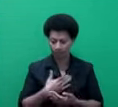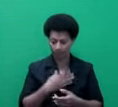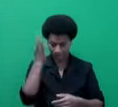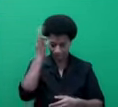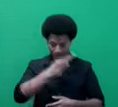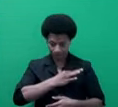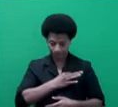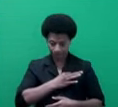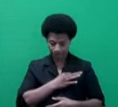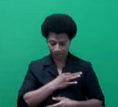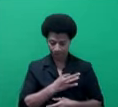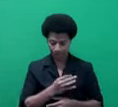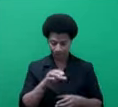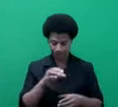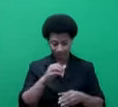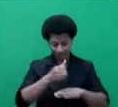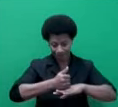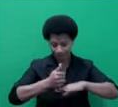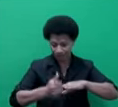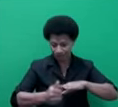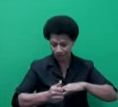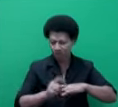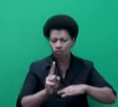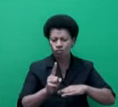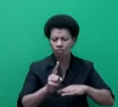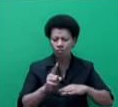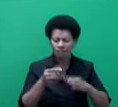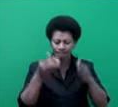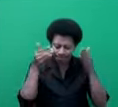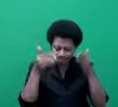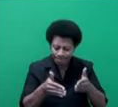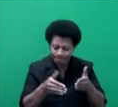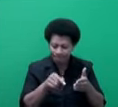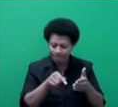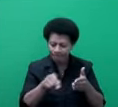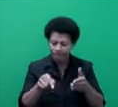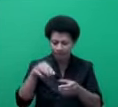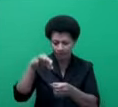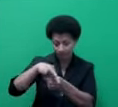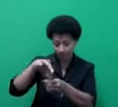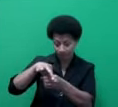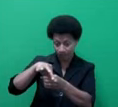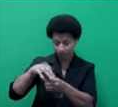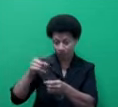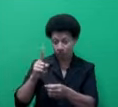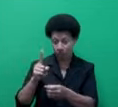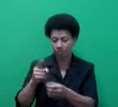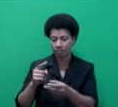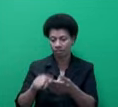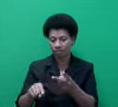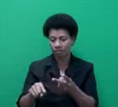government to invest in the continuous operations of the Fijian Elections Office has actually produced